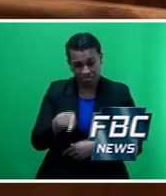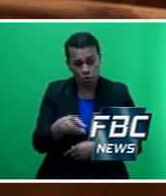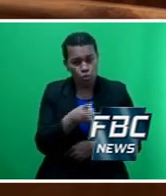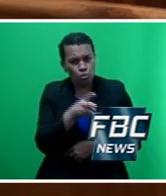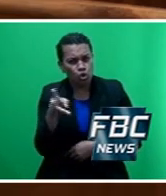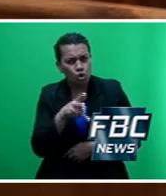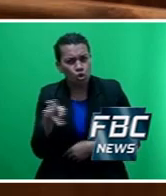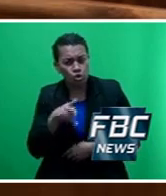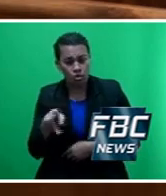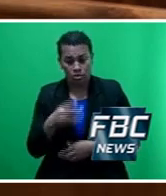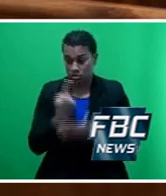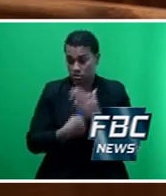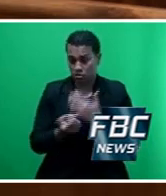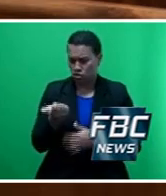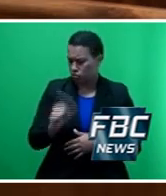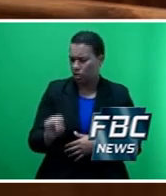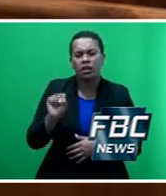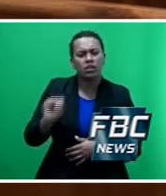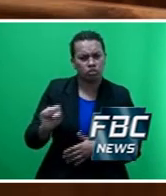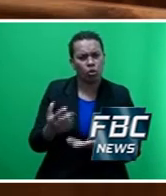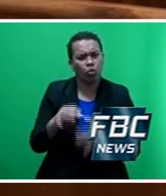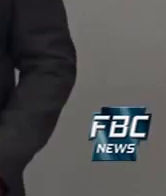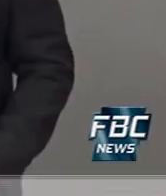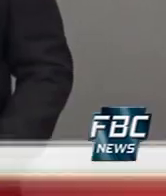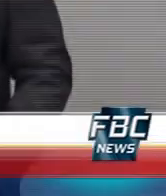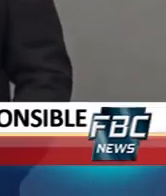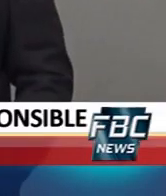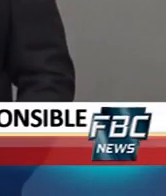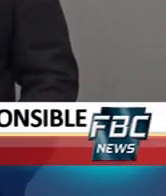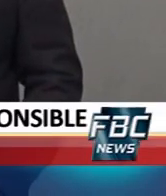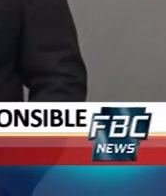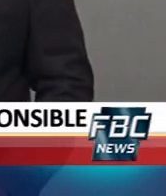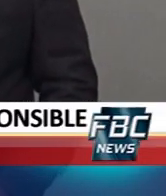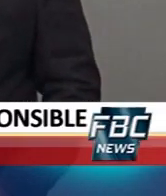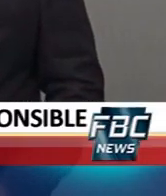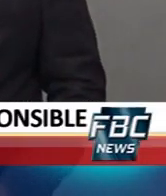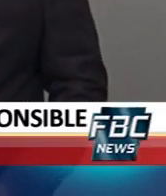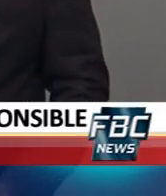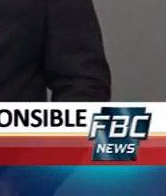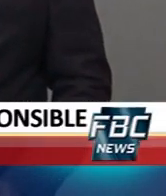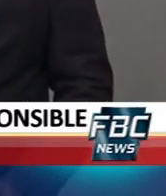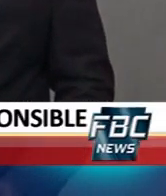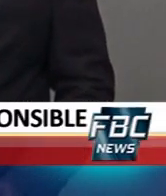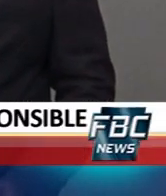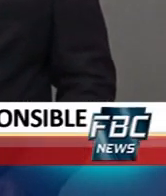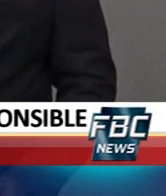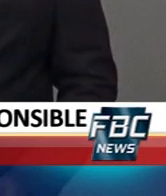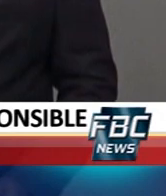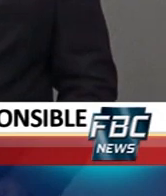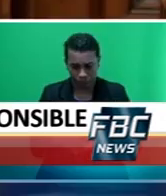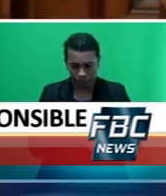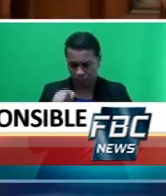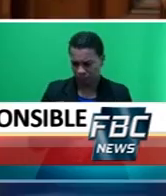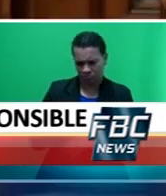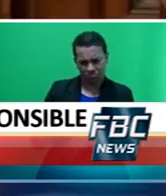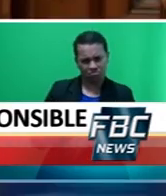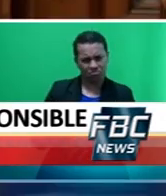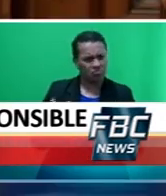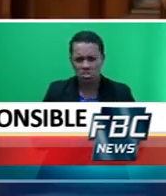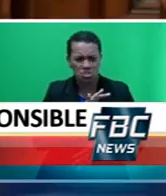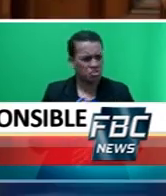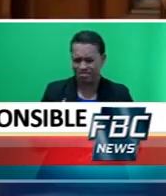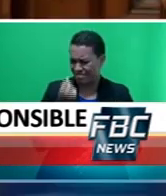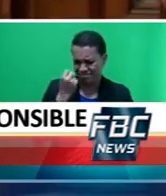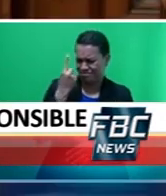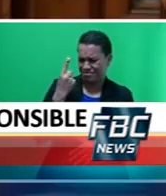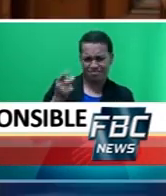own doings, not the Frank Bainimarama-led Fiji First government. As we gathered, they don't seem to understand the measures we put